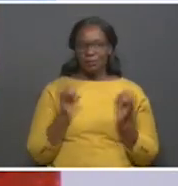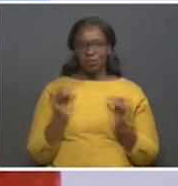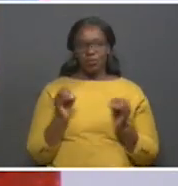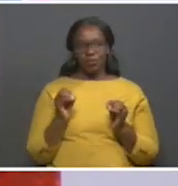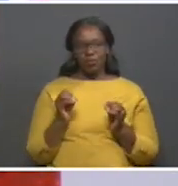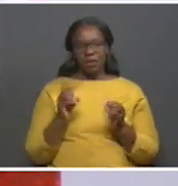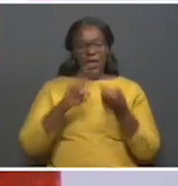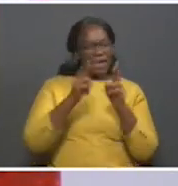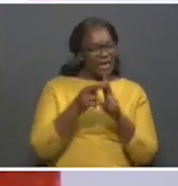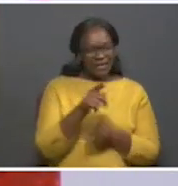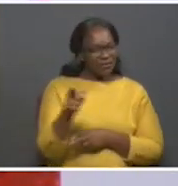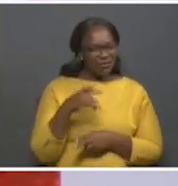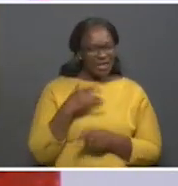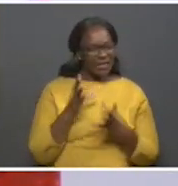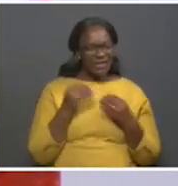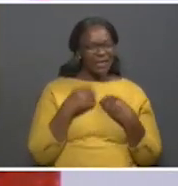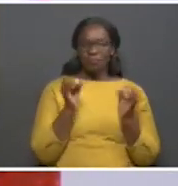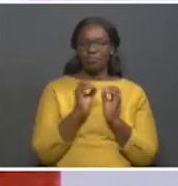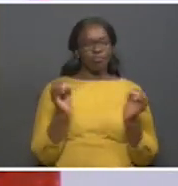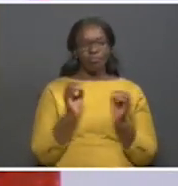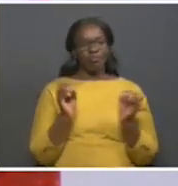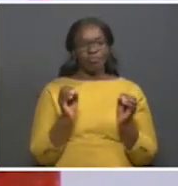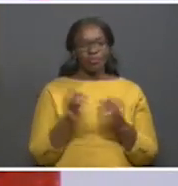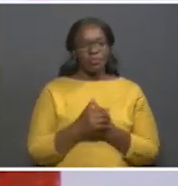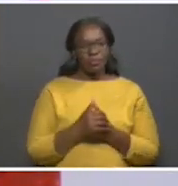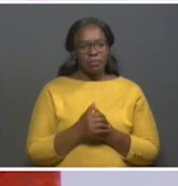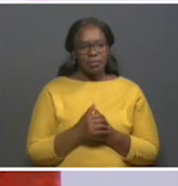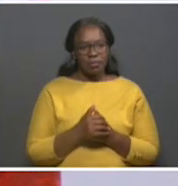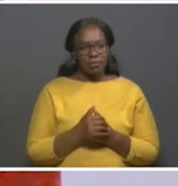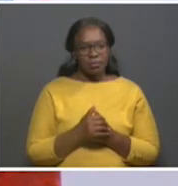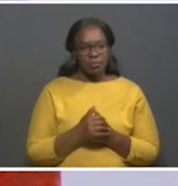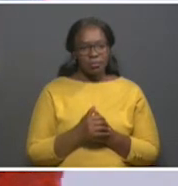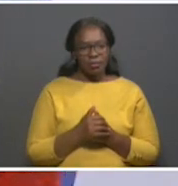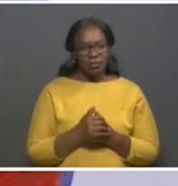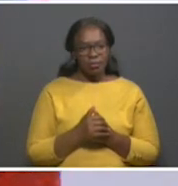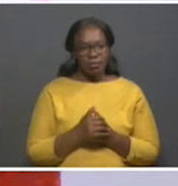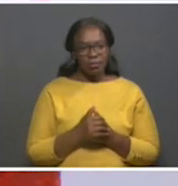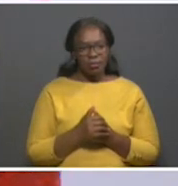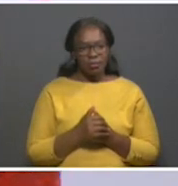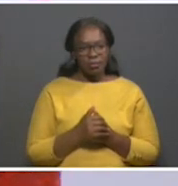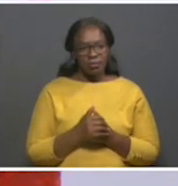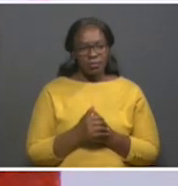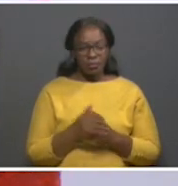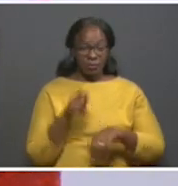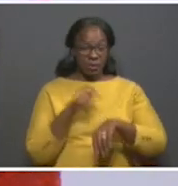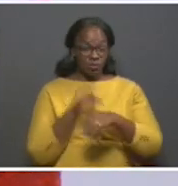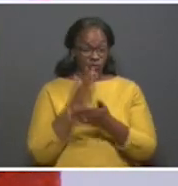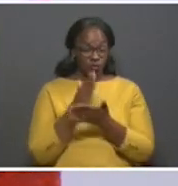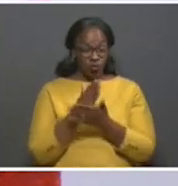the relatives of the deceased at this time. Now, while the death of the high